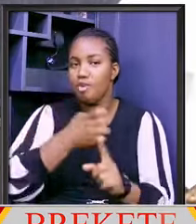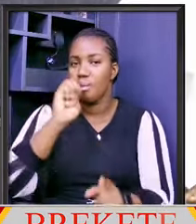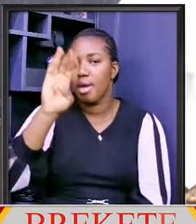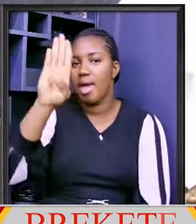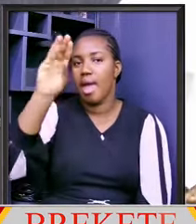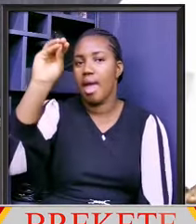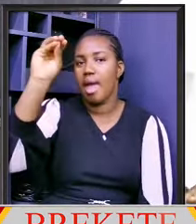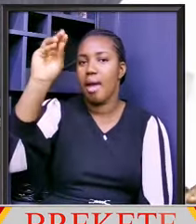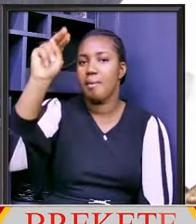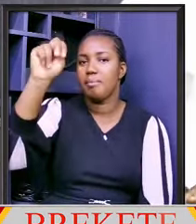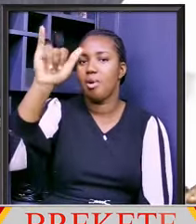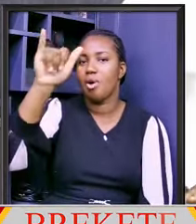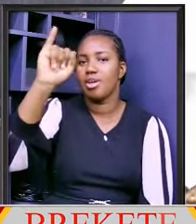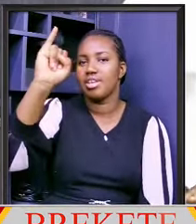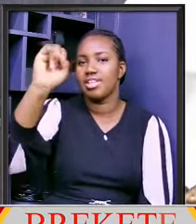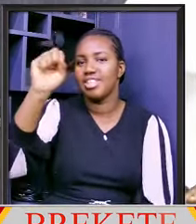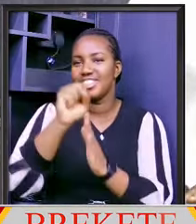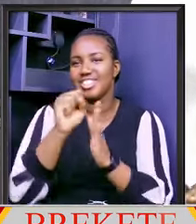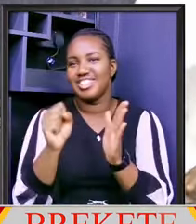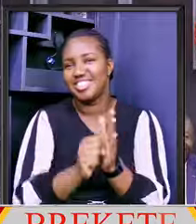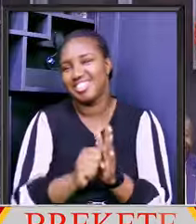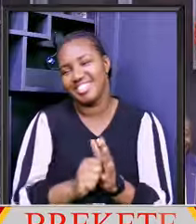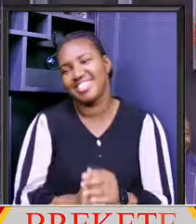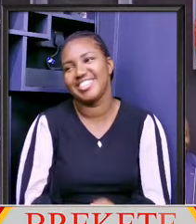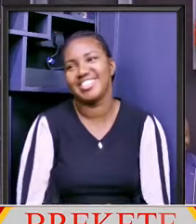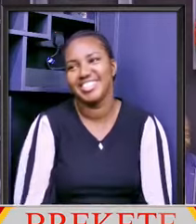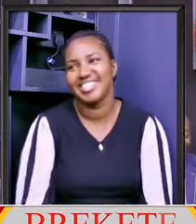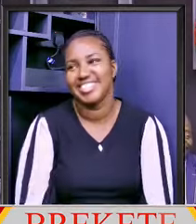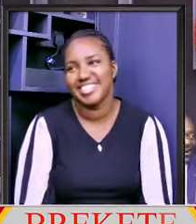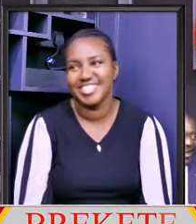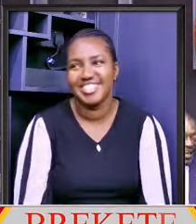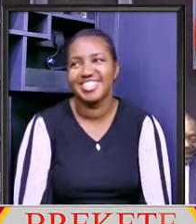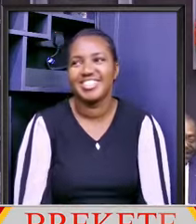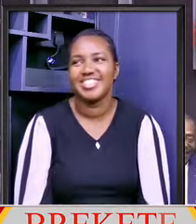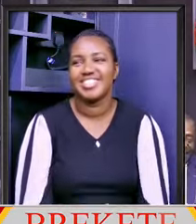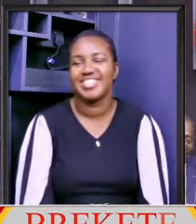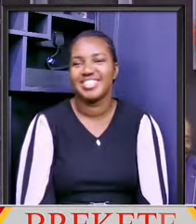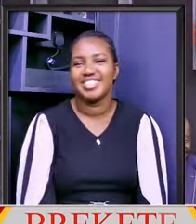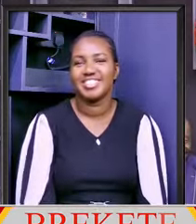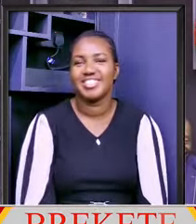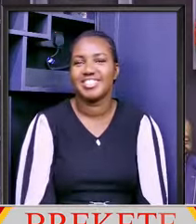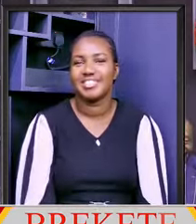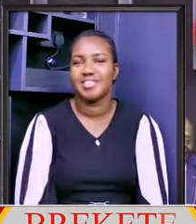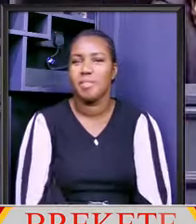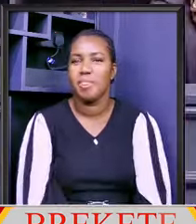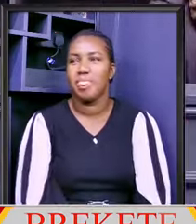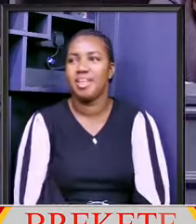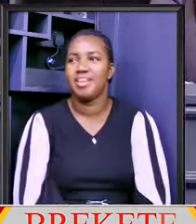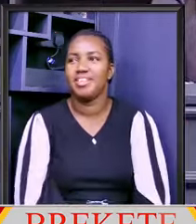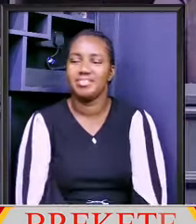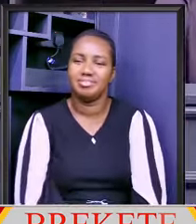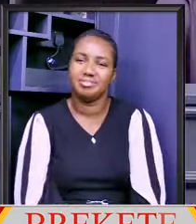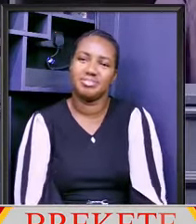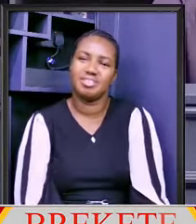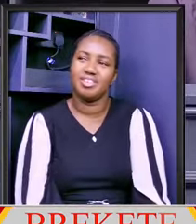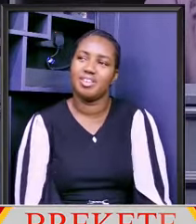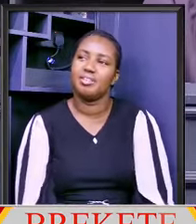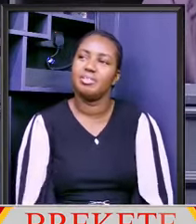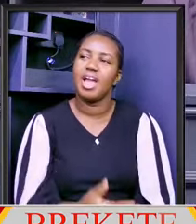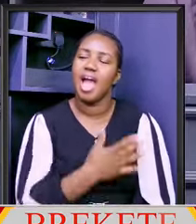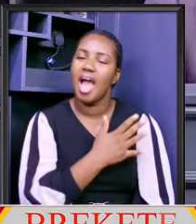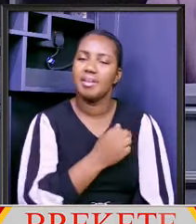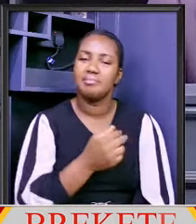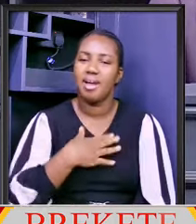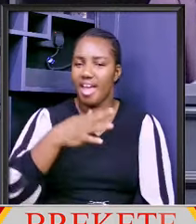State, Abakaleke. Hey! Yankee, see your brother. How about they resemble self? And my